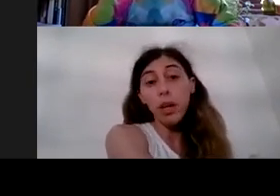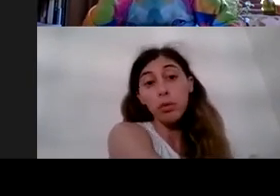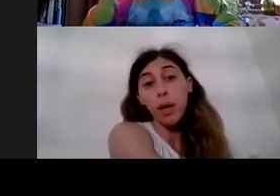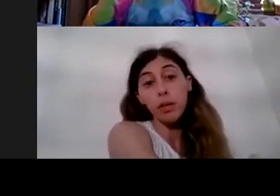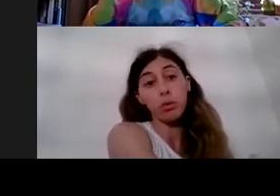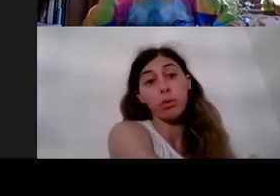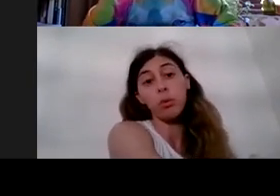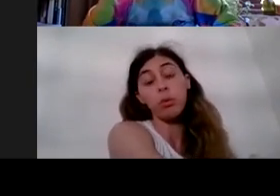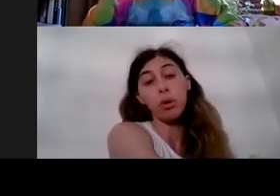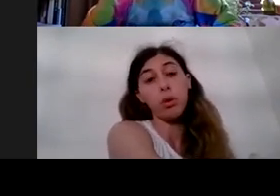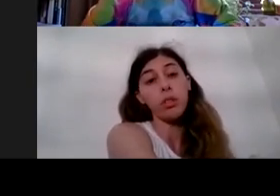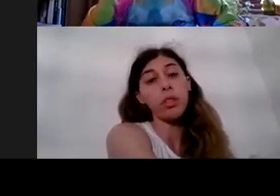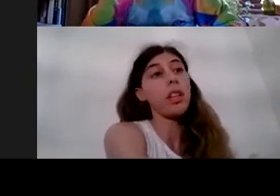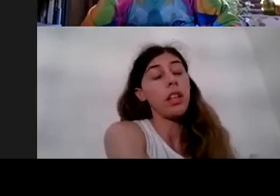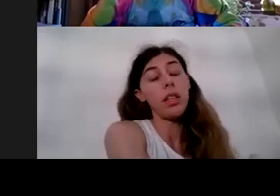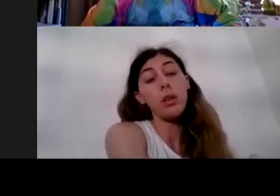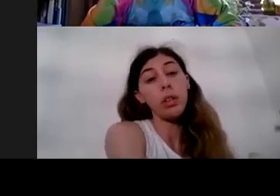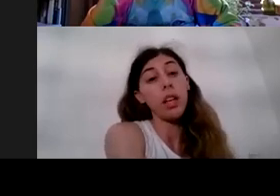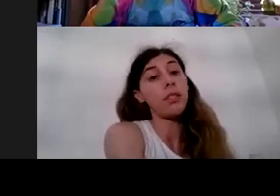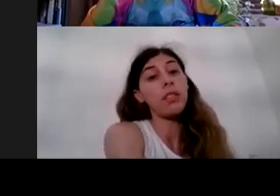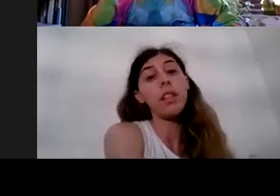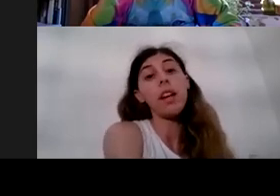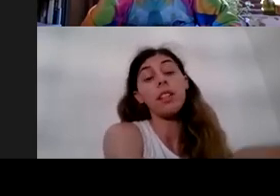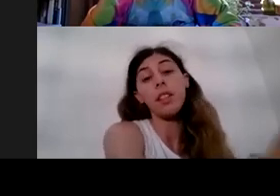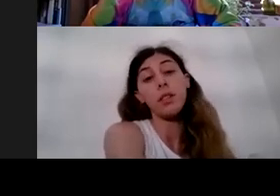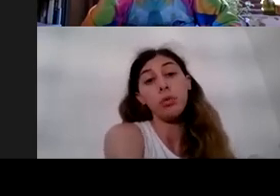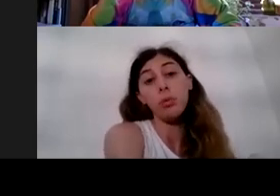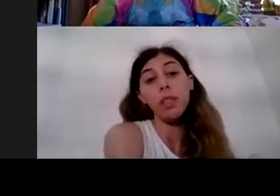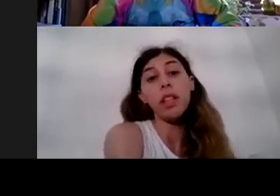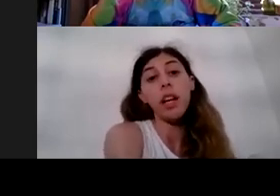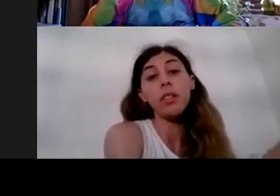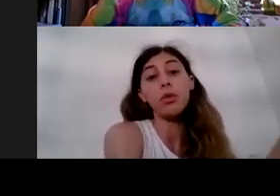social security people do not know what to do